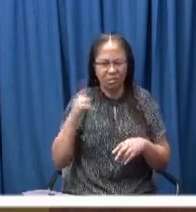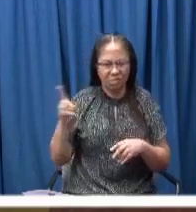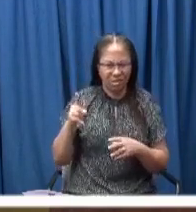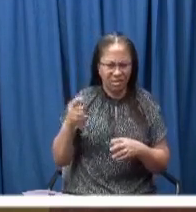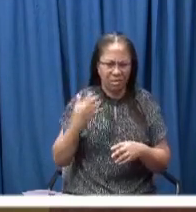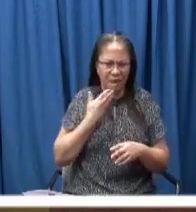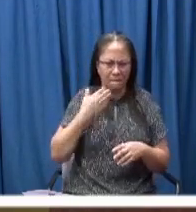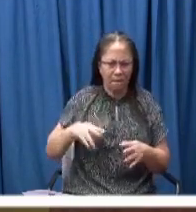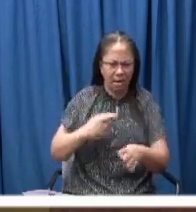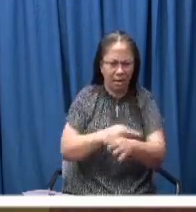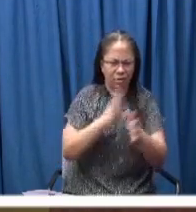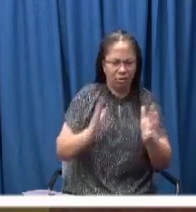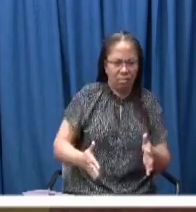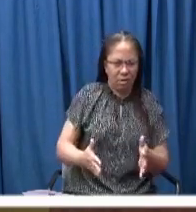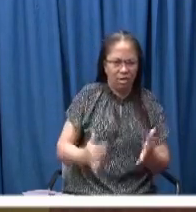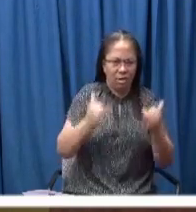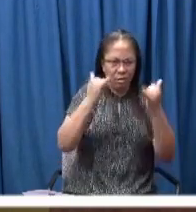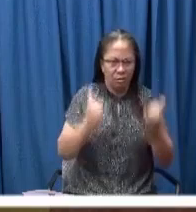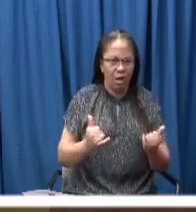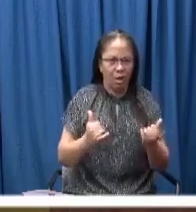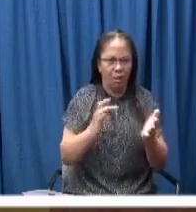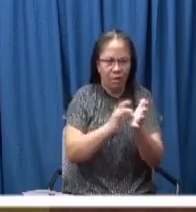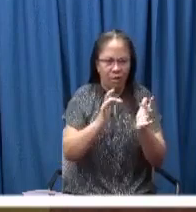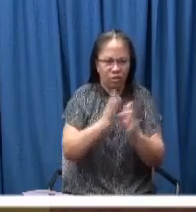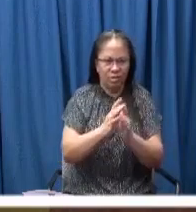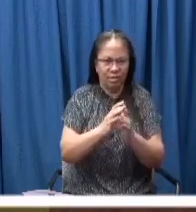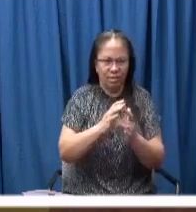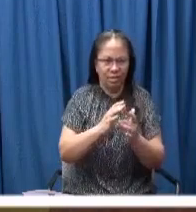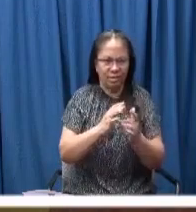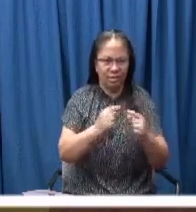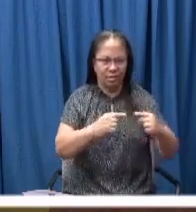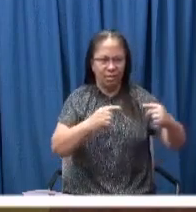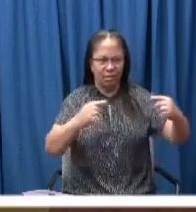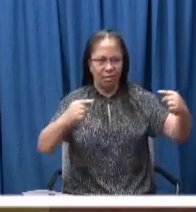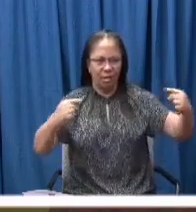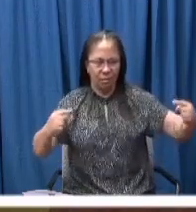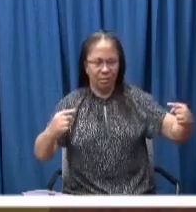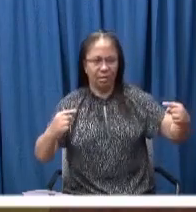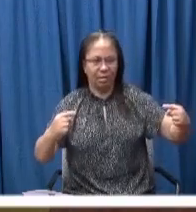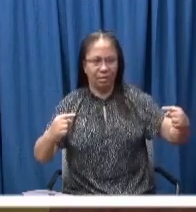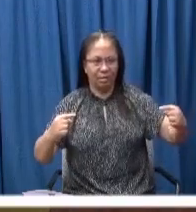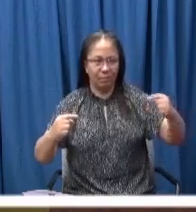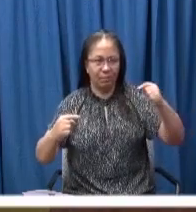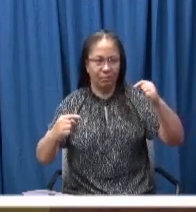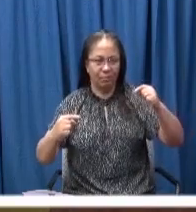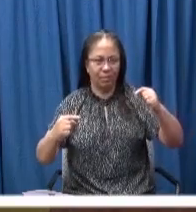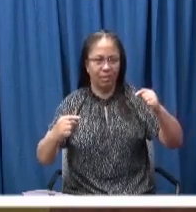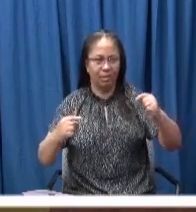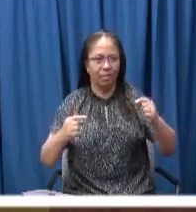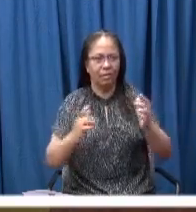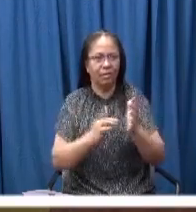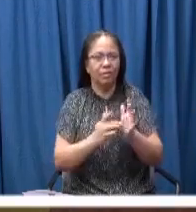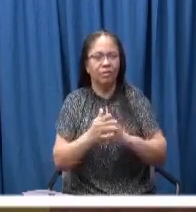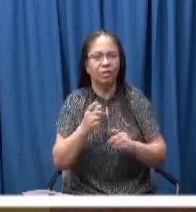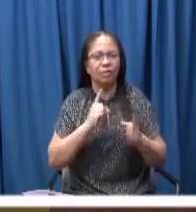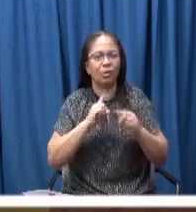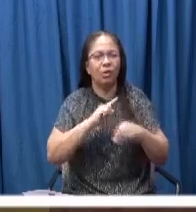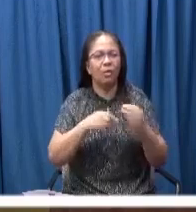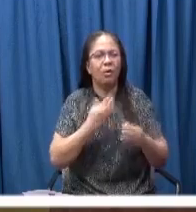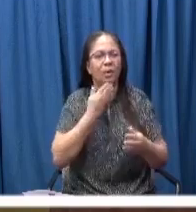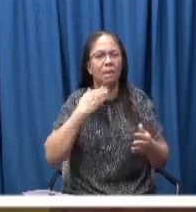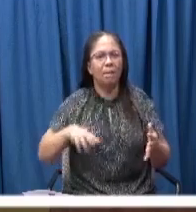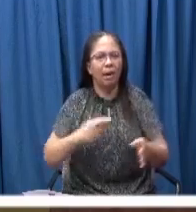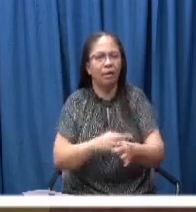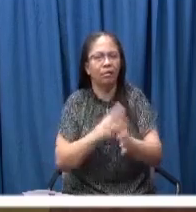is contrasting here is the Psalm, the Good Shepherd, with Ezekiel 34, where he speaks about the bad